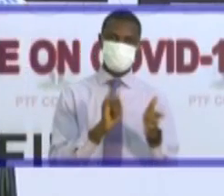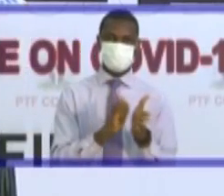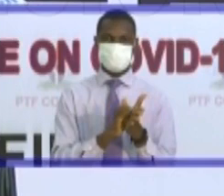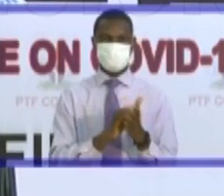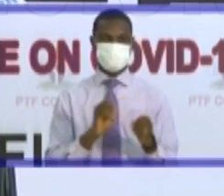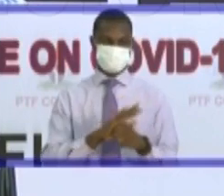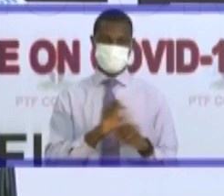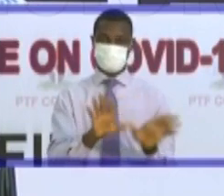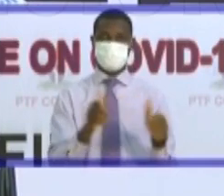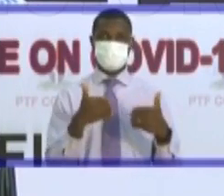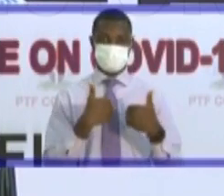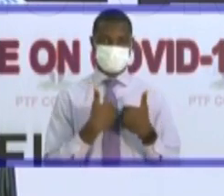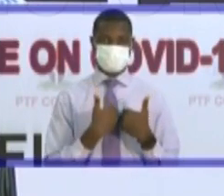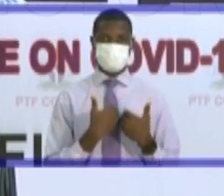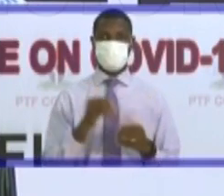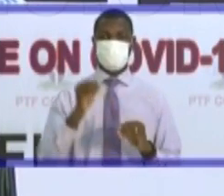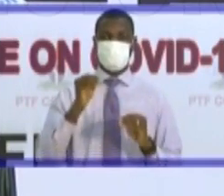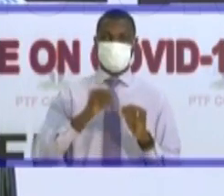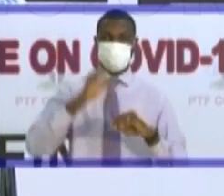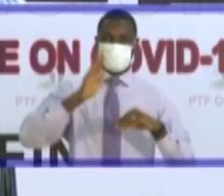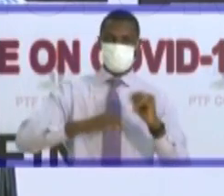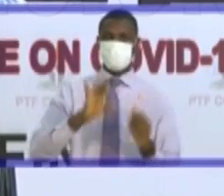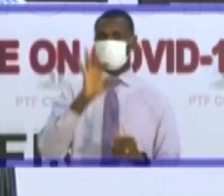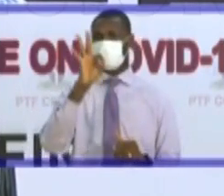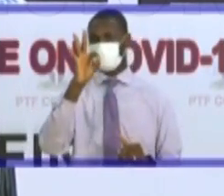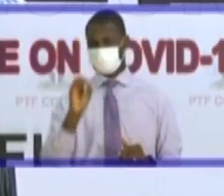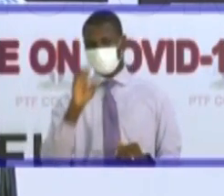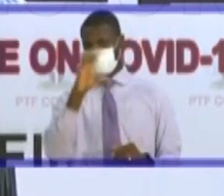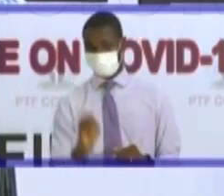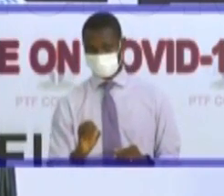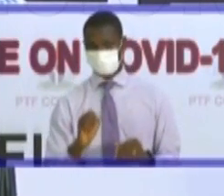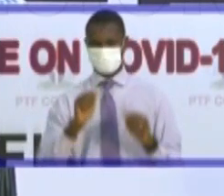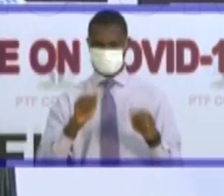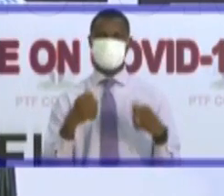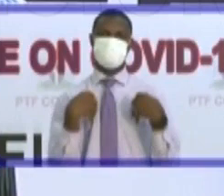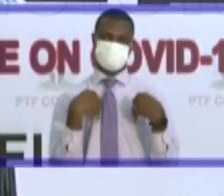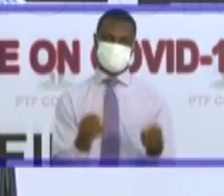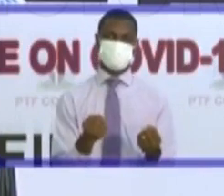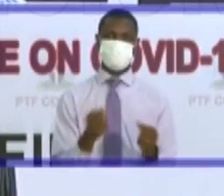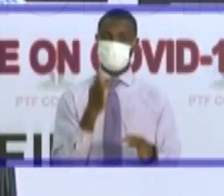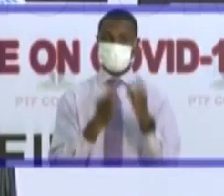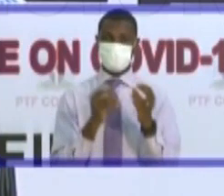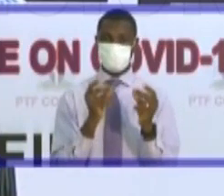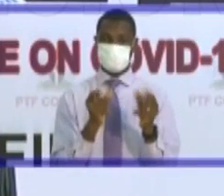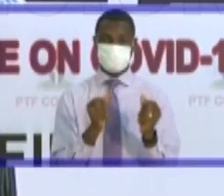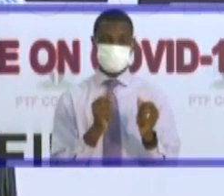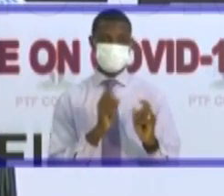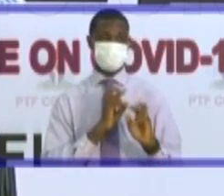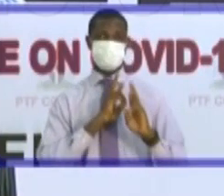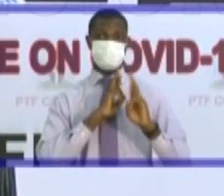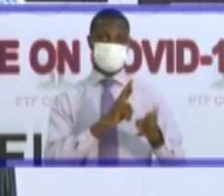90%. If those with the typical symptoms report early enough for testing and